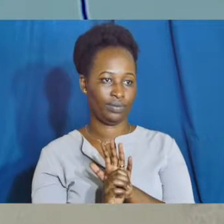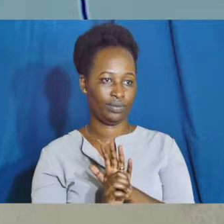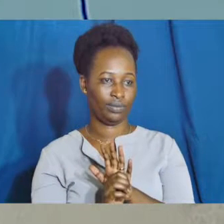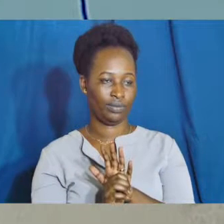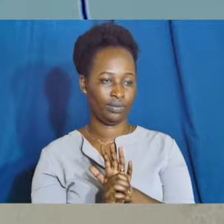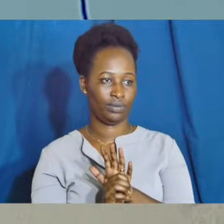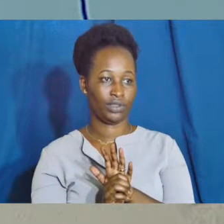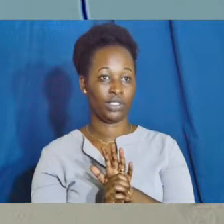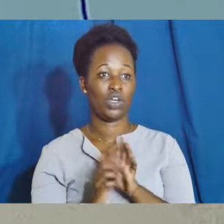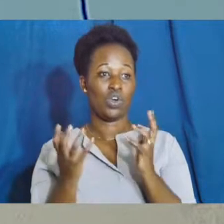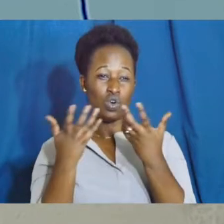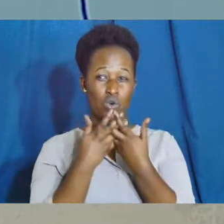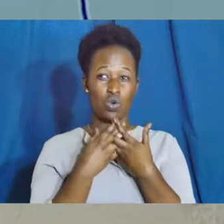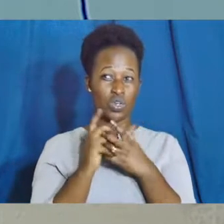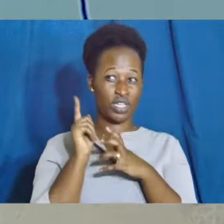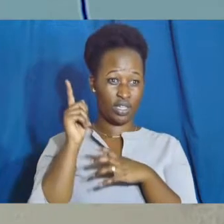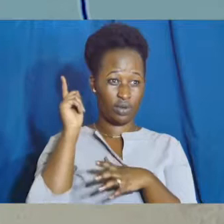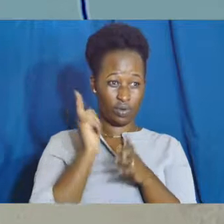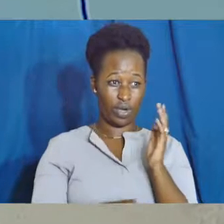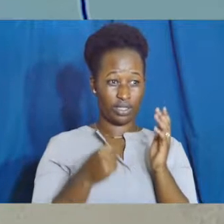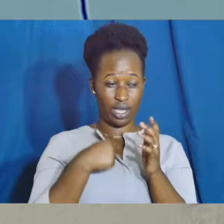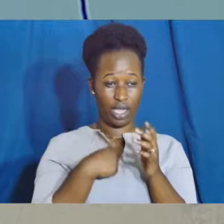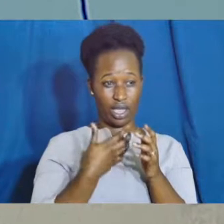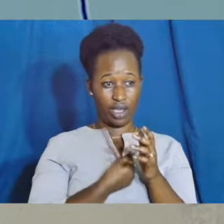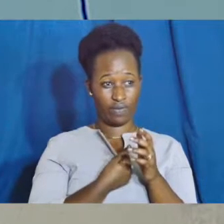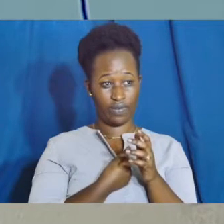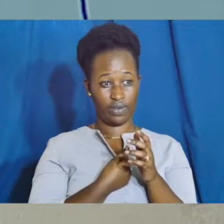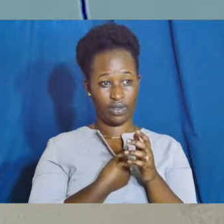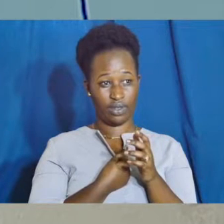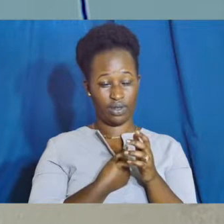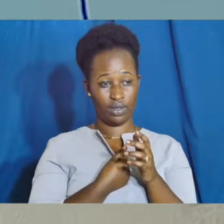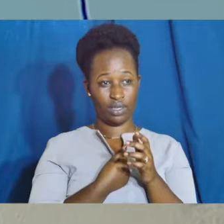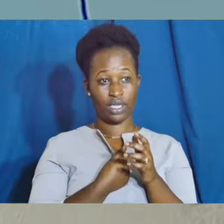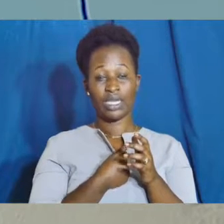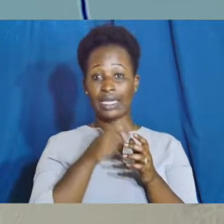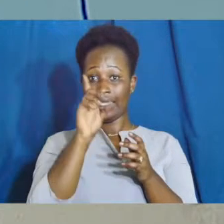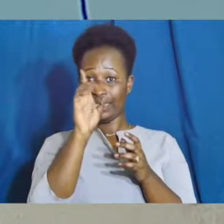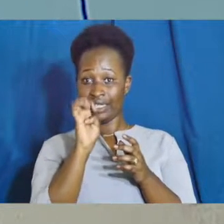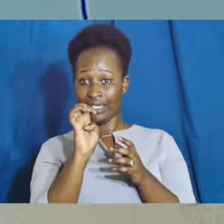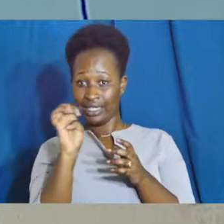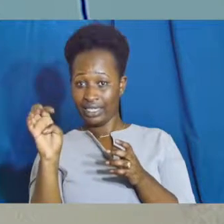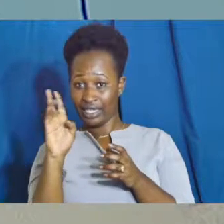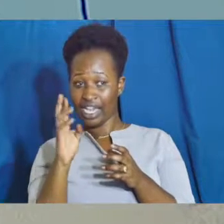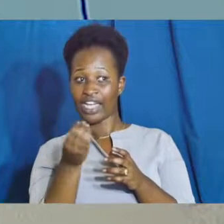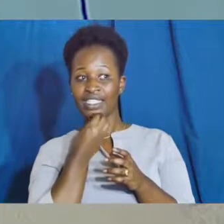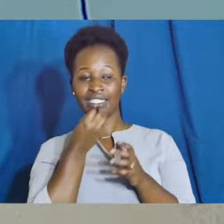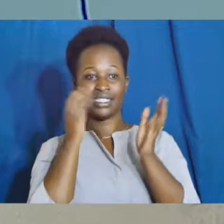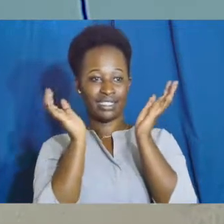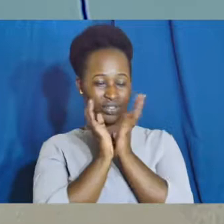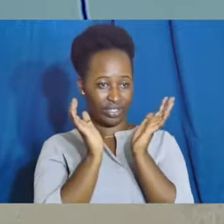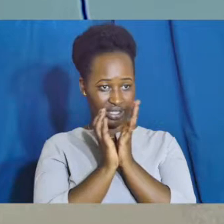this. According to what I have here, it means the deer eats trees. The